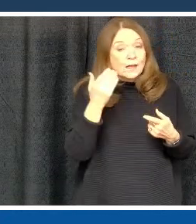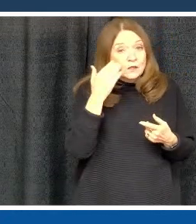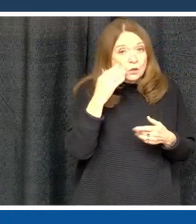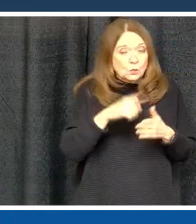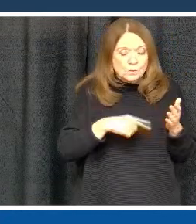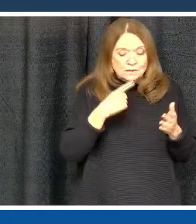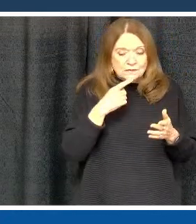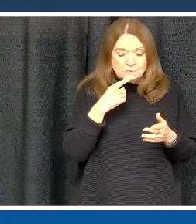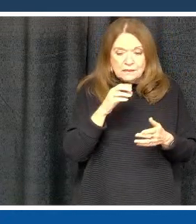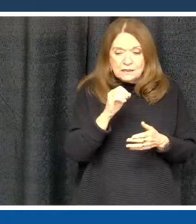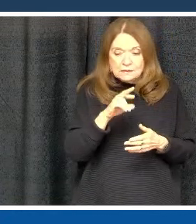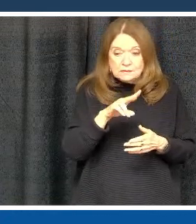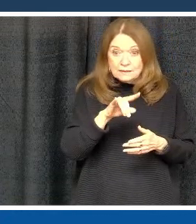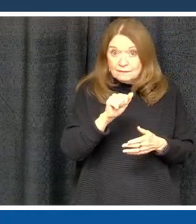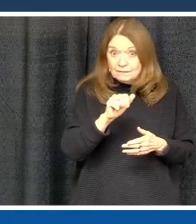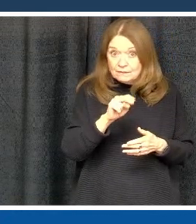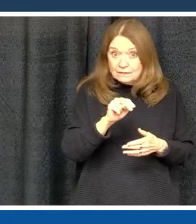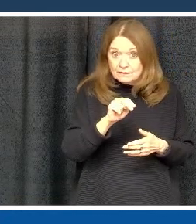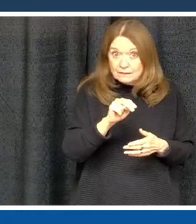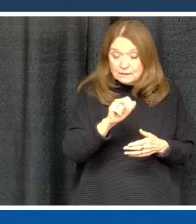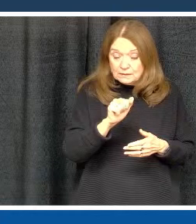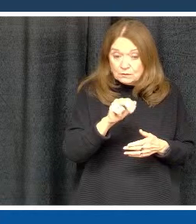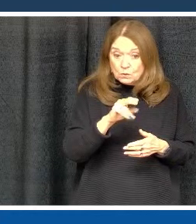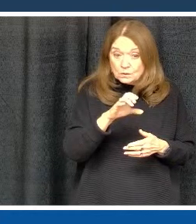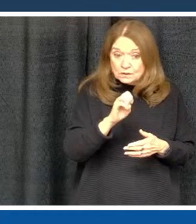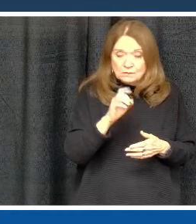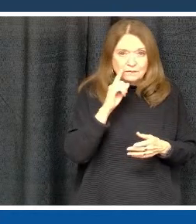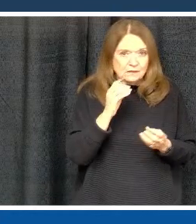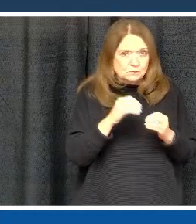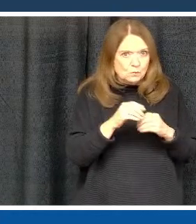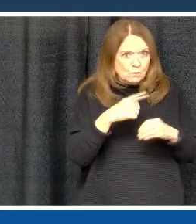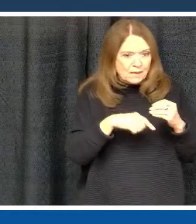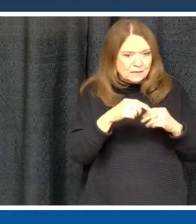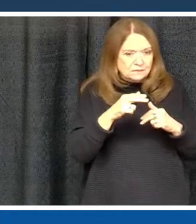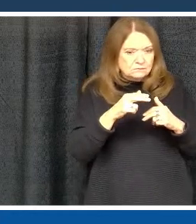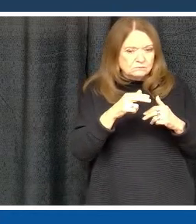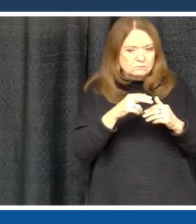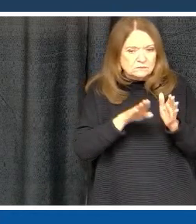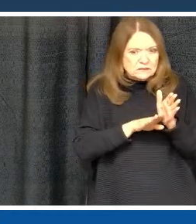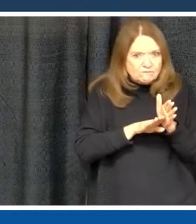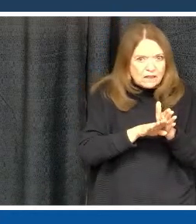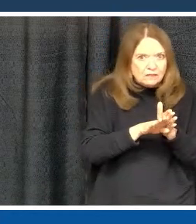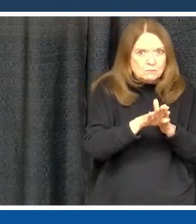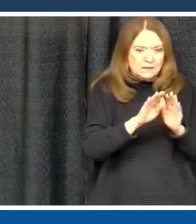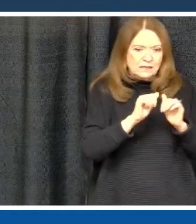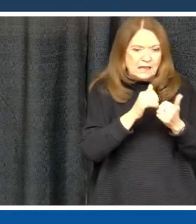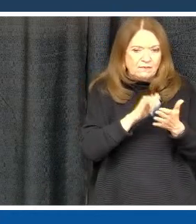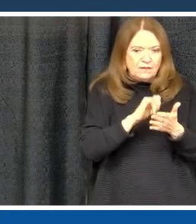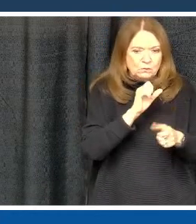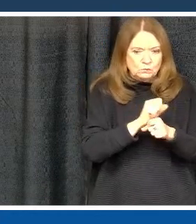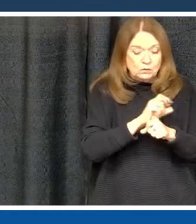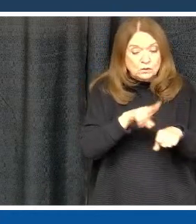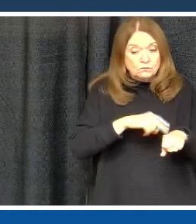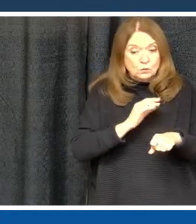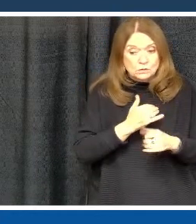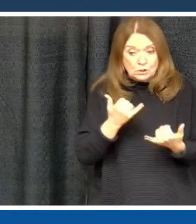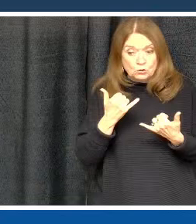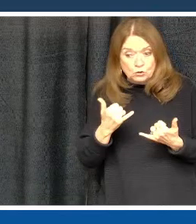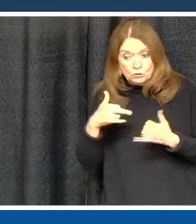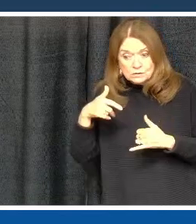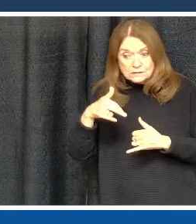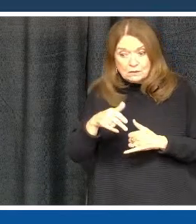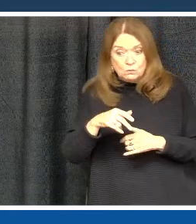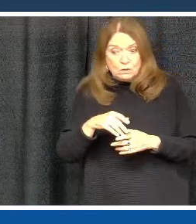in the ordinance, my assumption that has more to do with developments and how that would work. And of course, our current sidewalk ordinance says